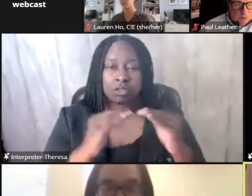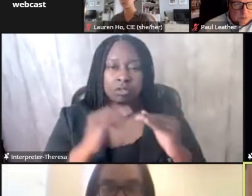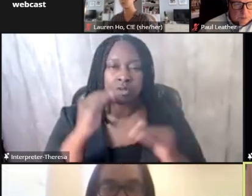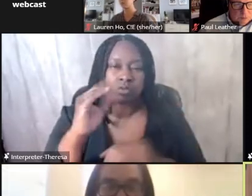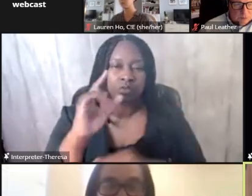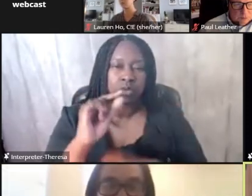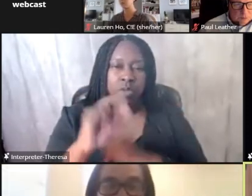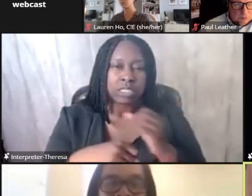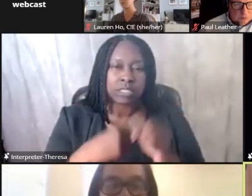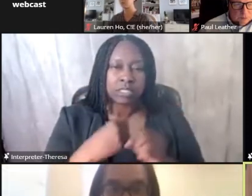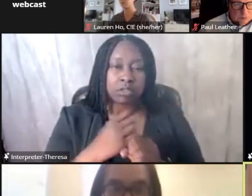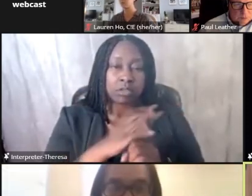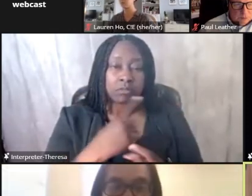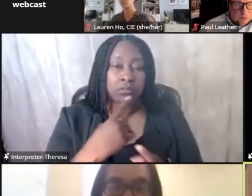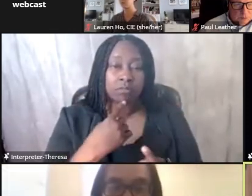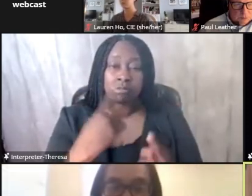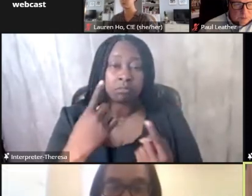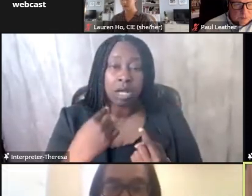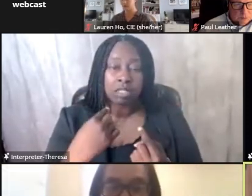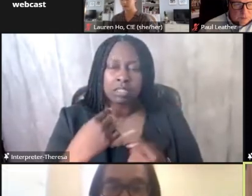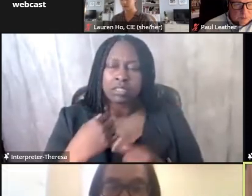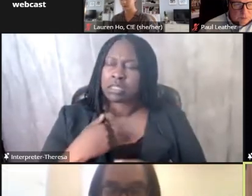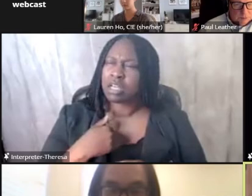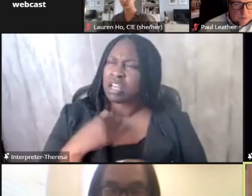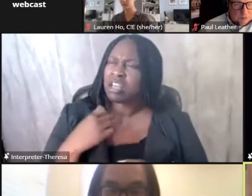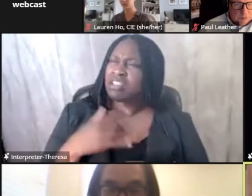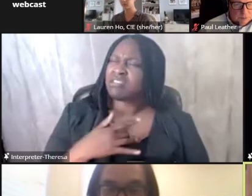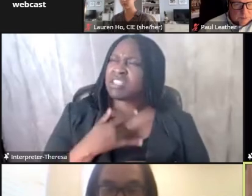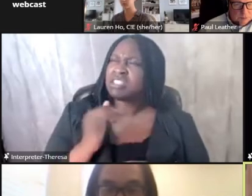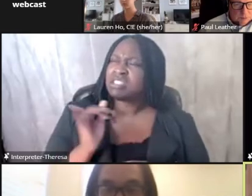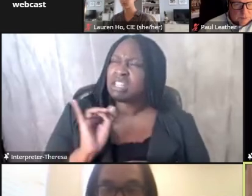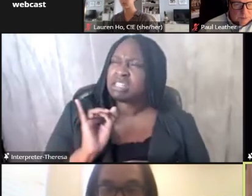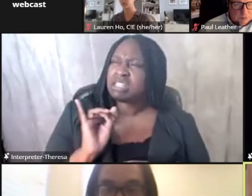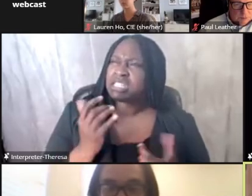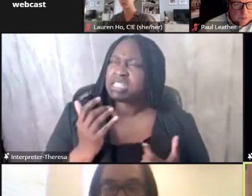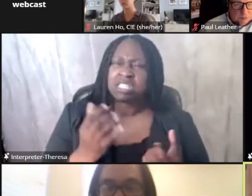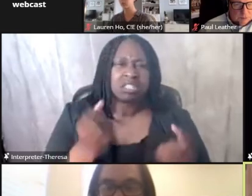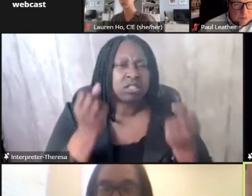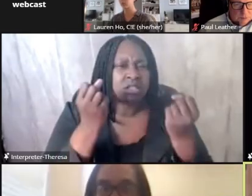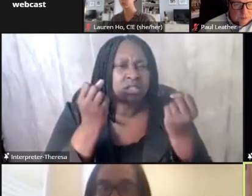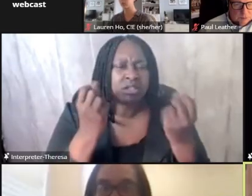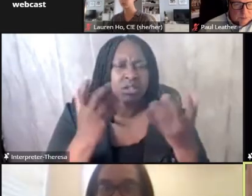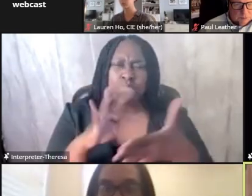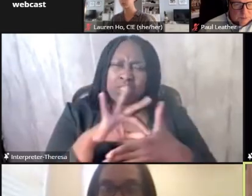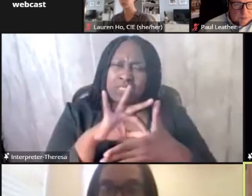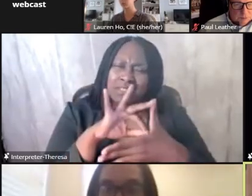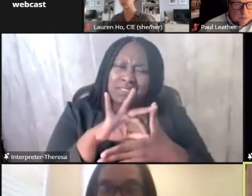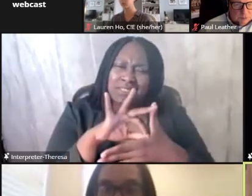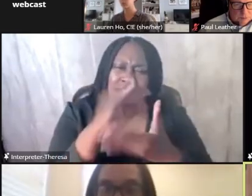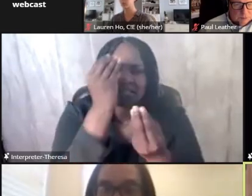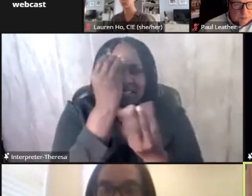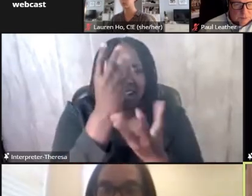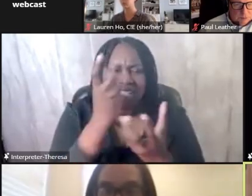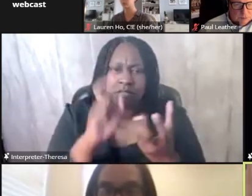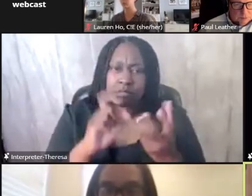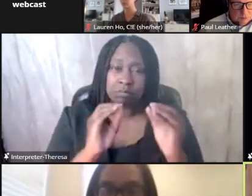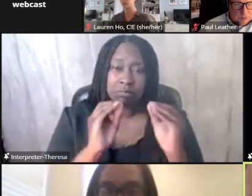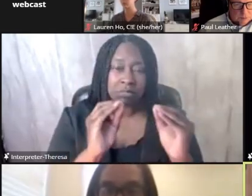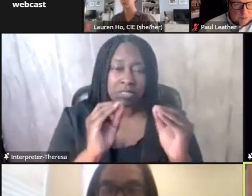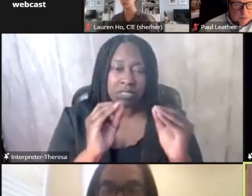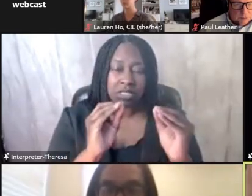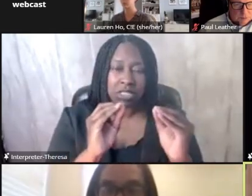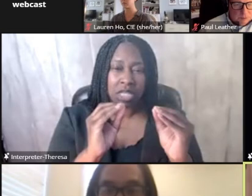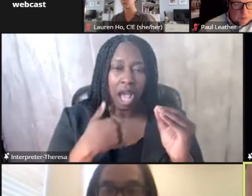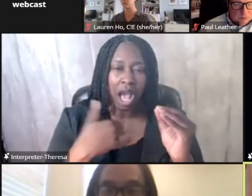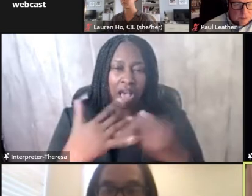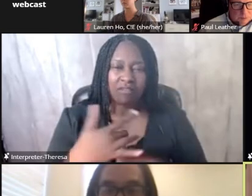feel like maybe I'm, there's so much content to teach that I feel